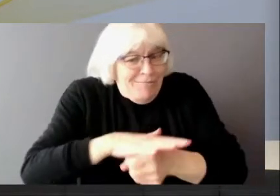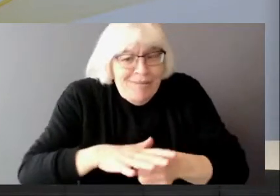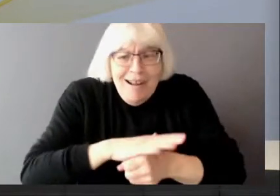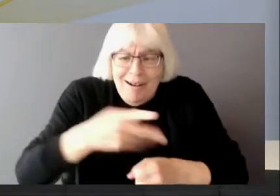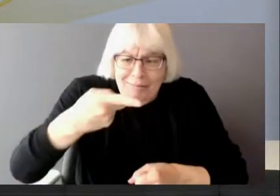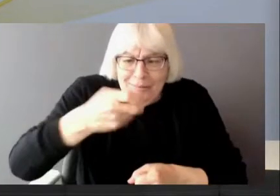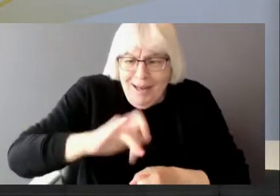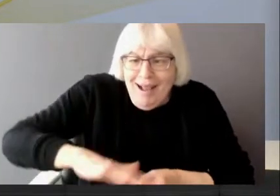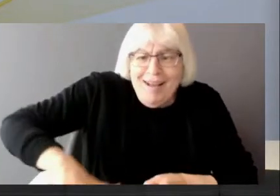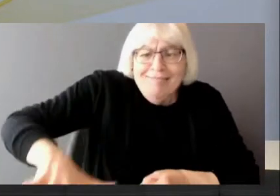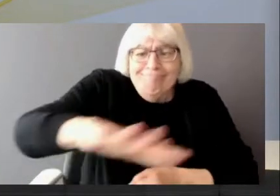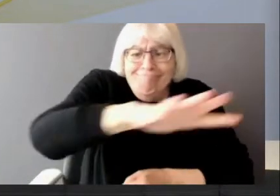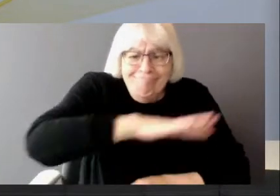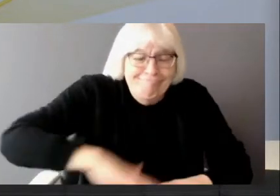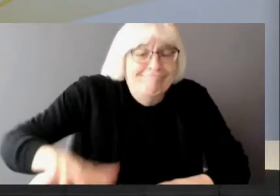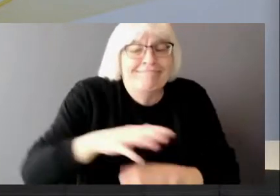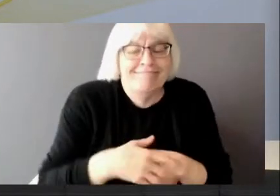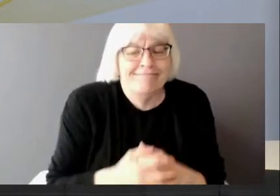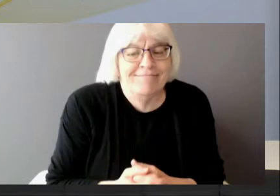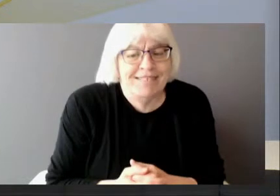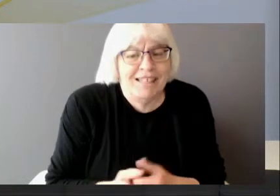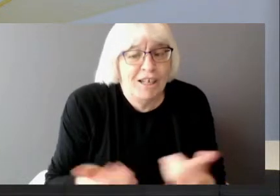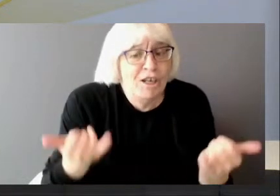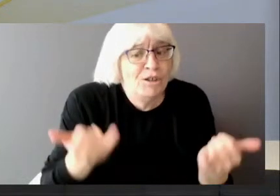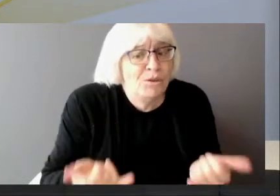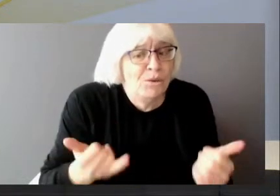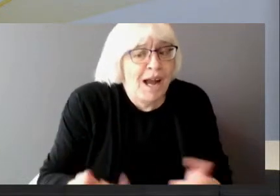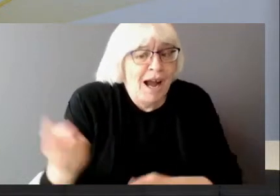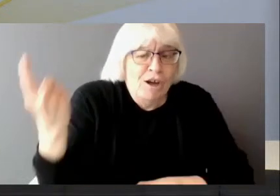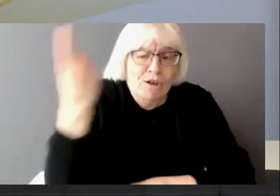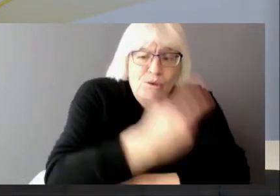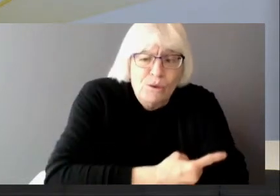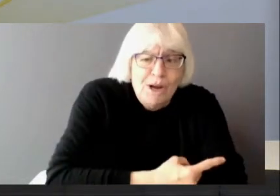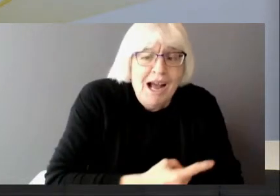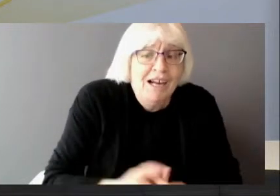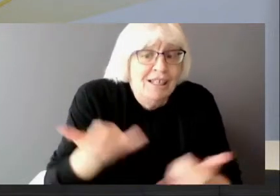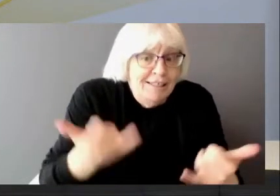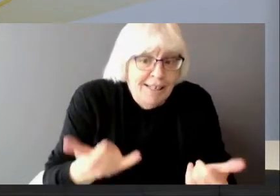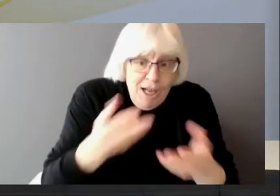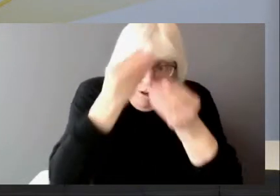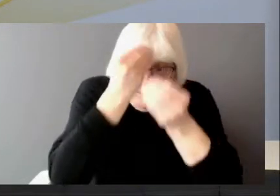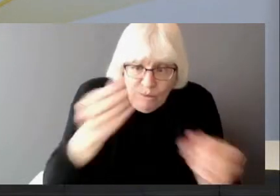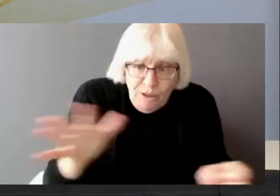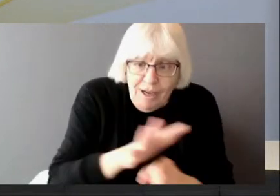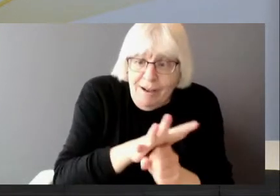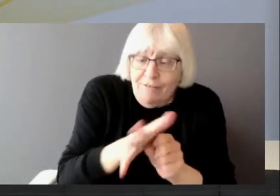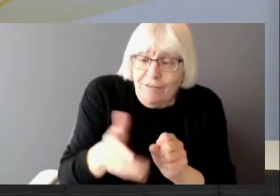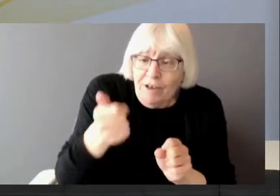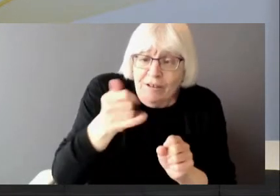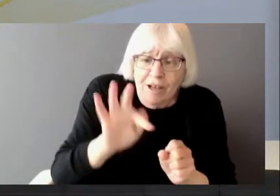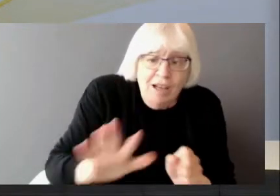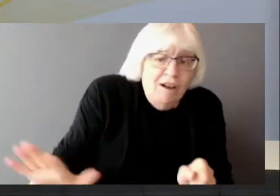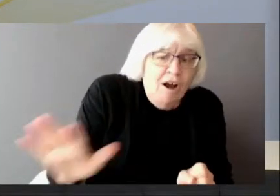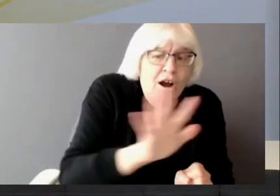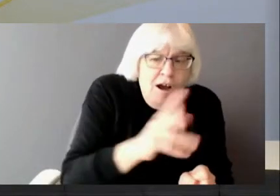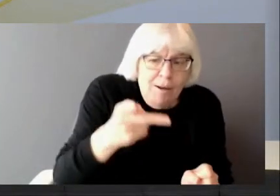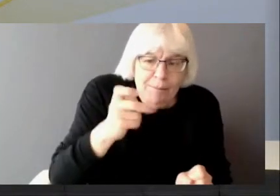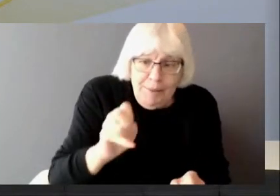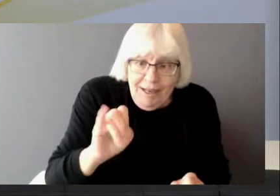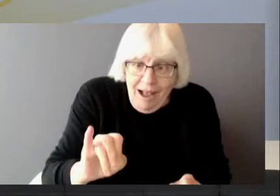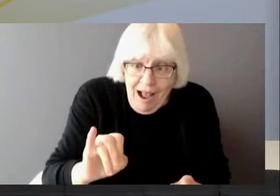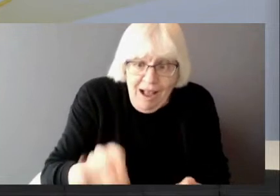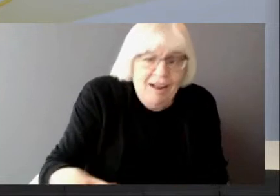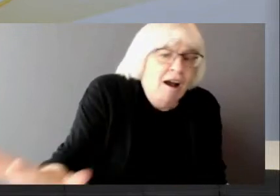Today, I'll give an update on COVID-19 in PEI in Canada, the variants,